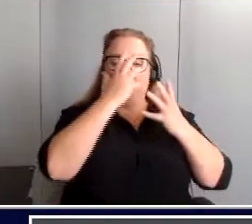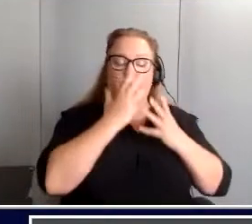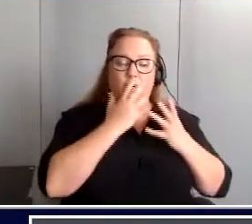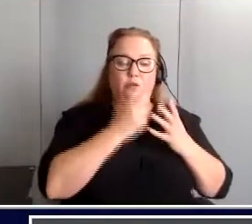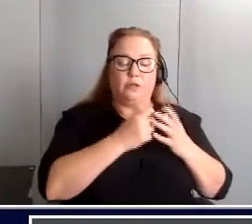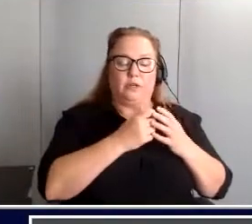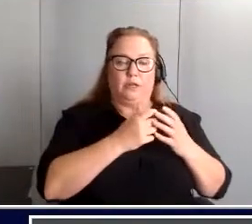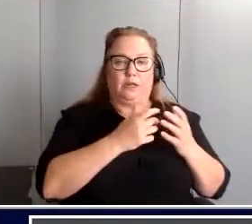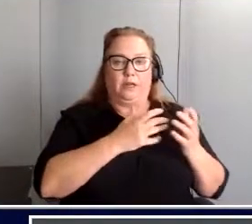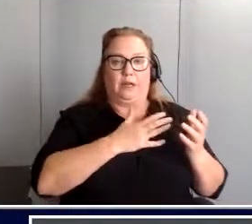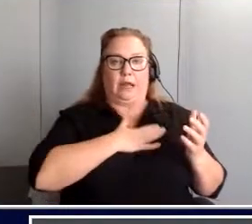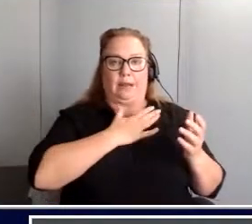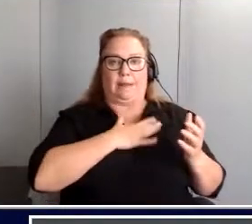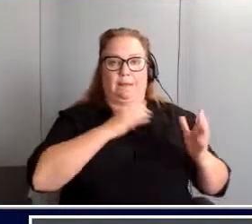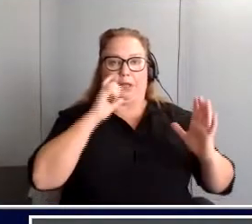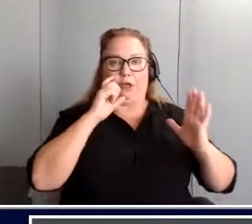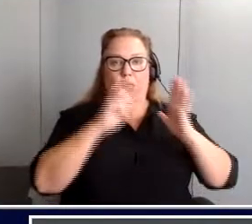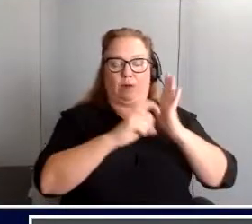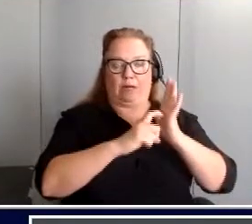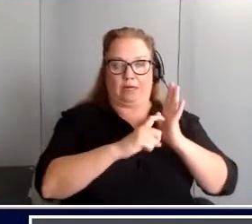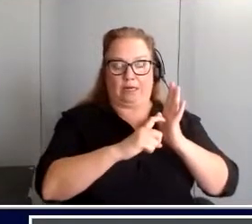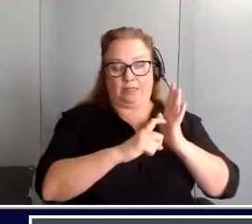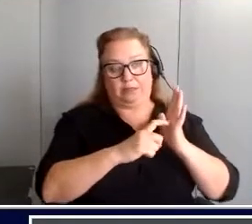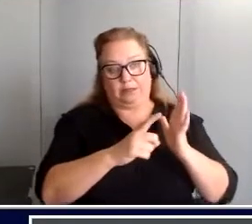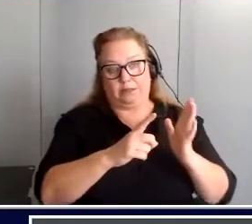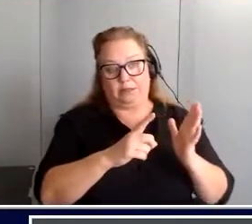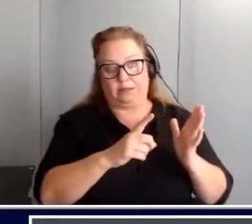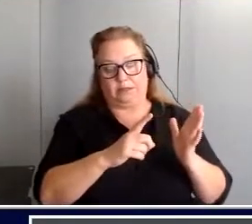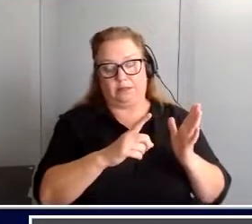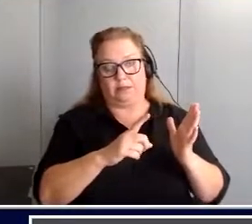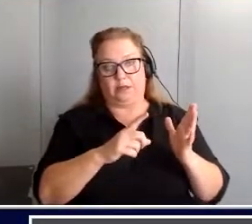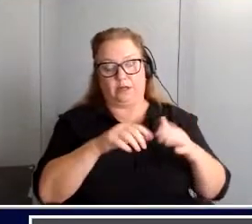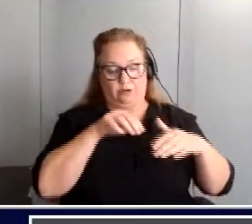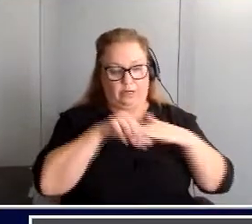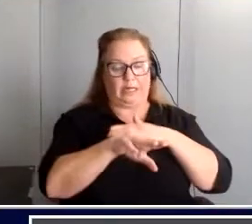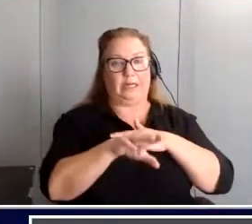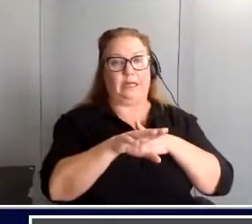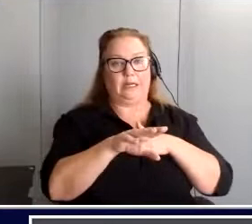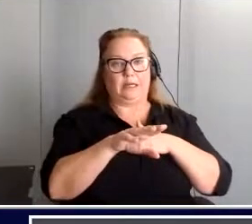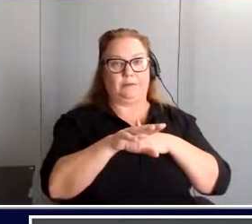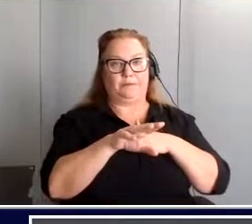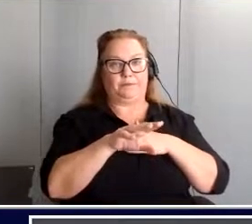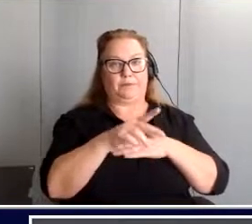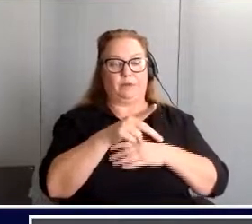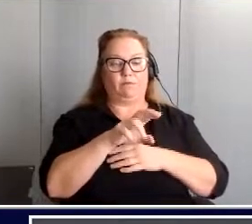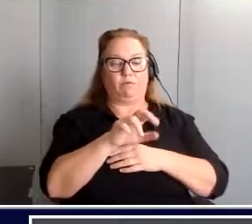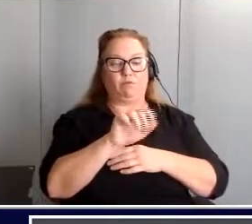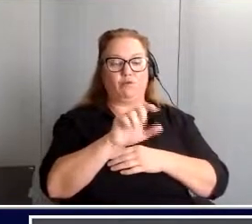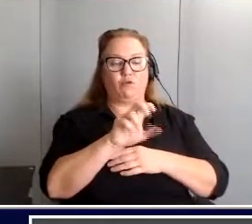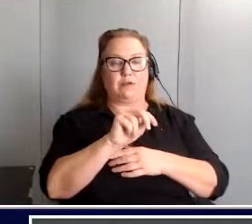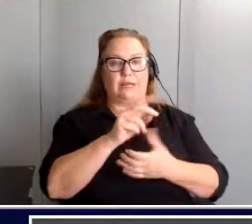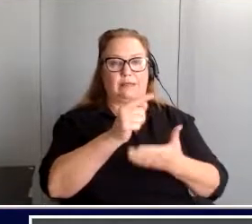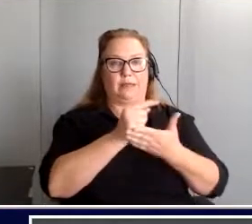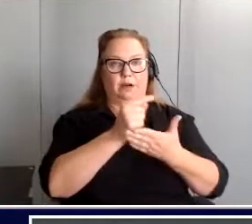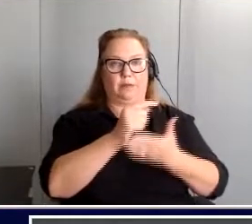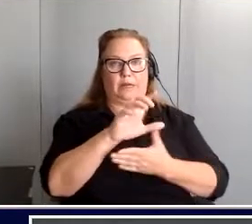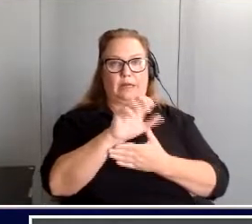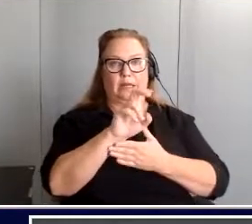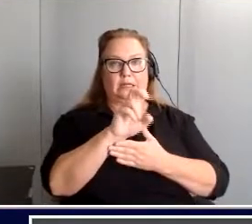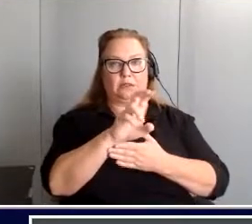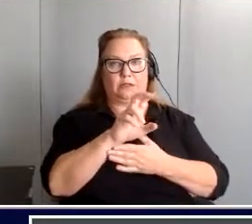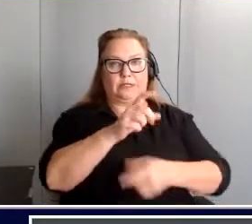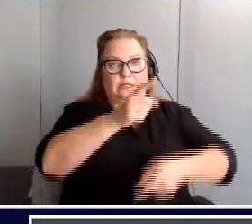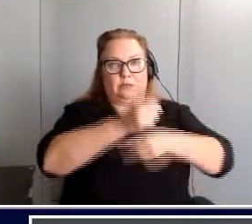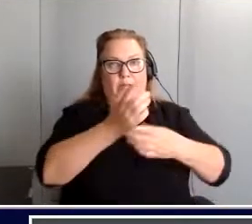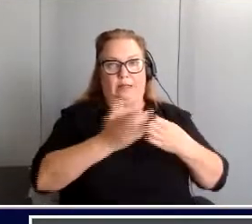glad that you recognized it, and also that you were able to get into getting proton therapy cancer, because that's absolutely the right thing to do.